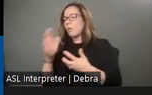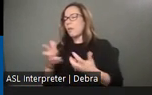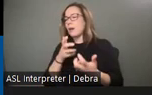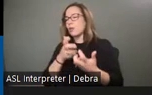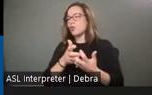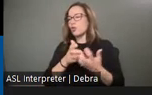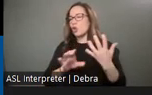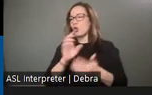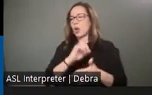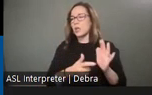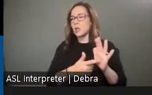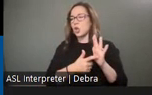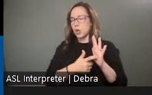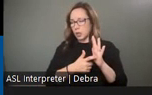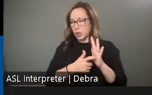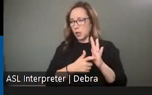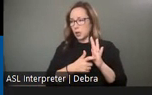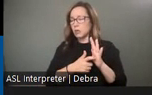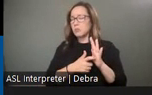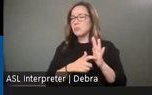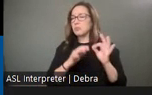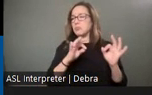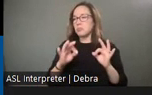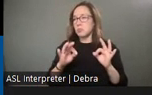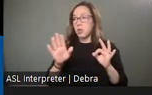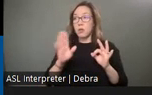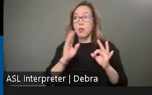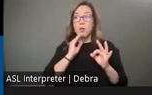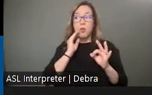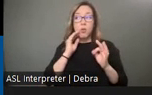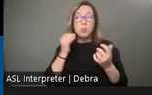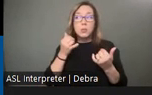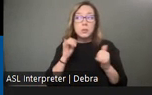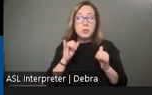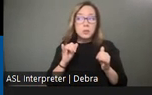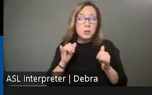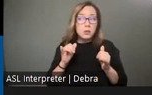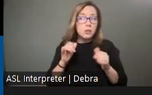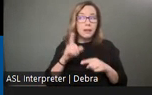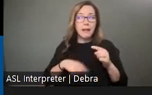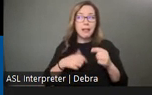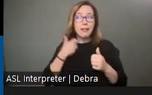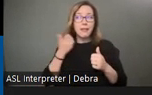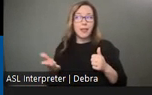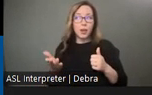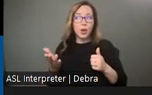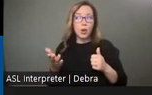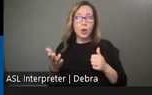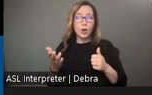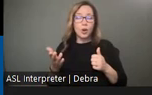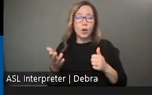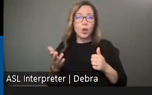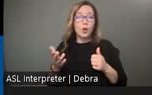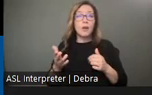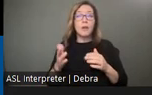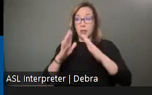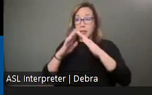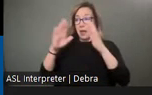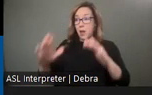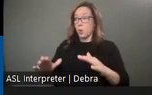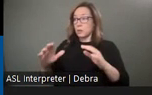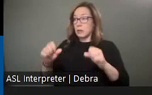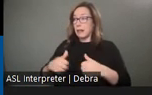the memo, and that their home is still not habitable, because once a disaster survivor's home is habitable,